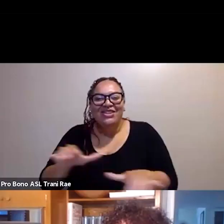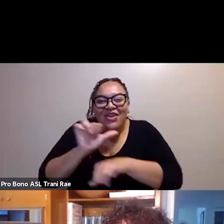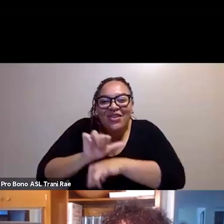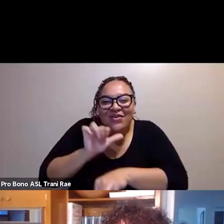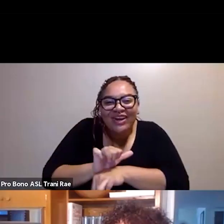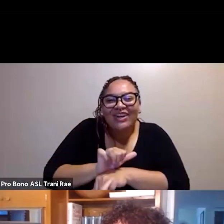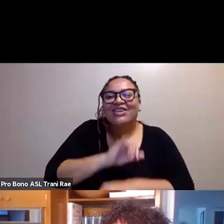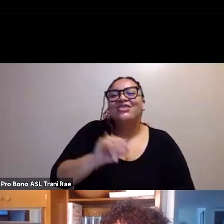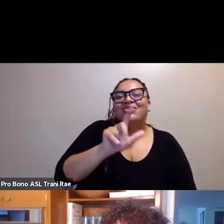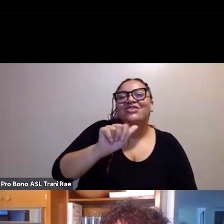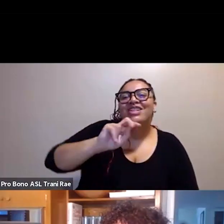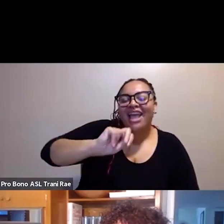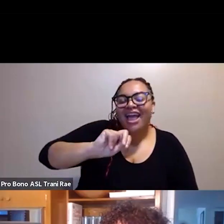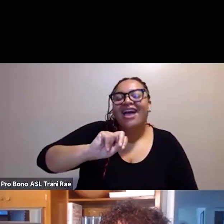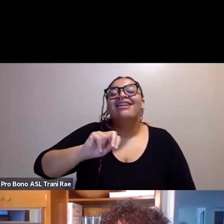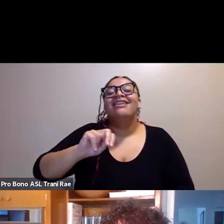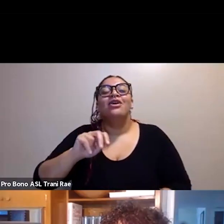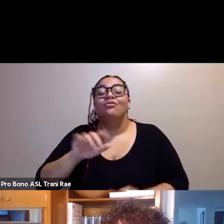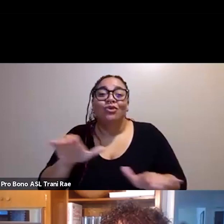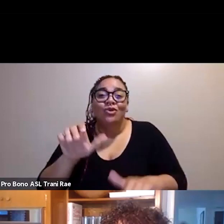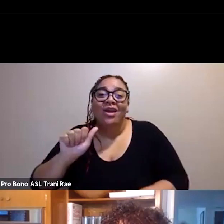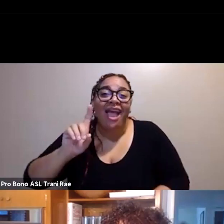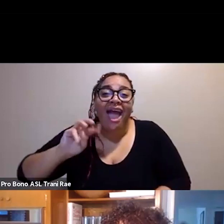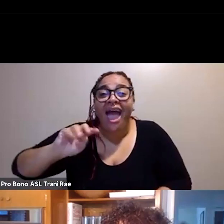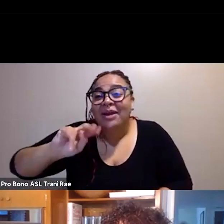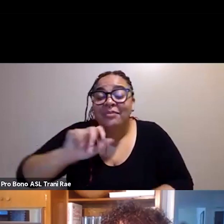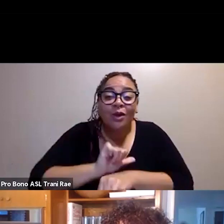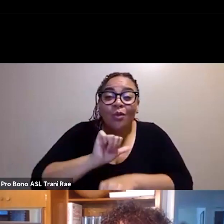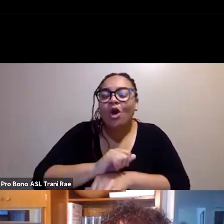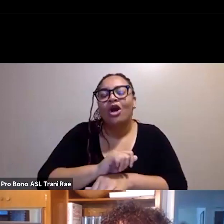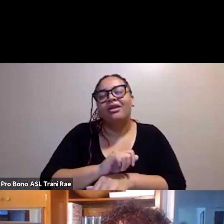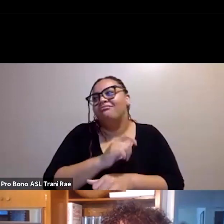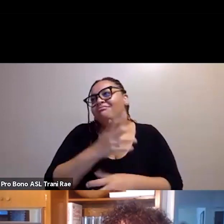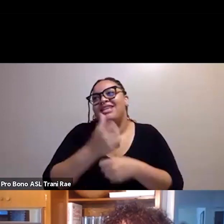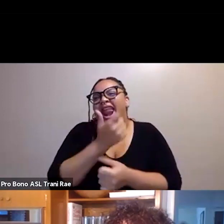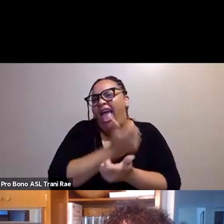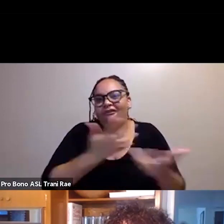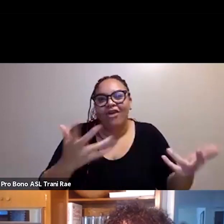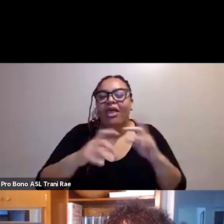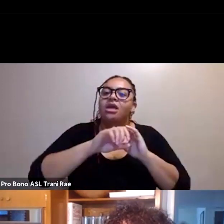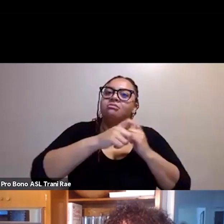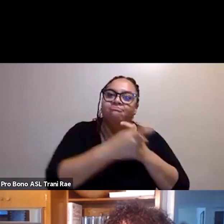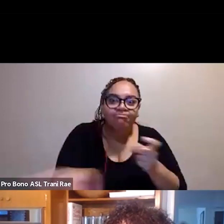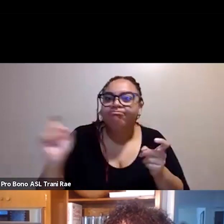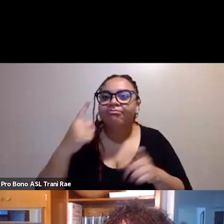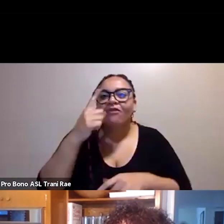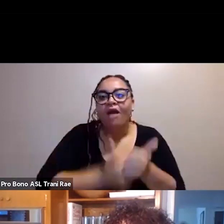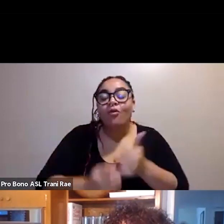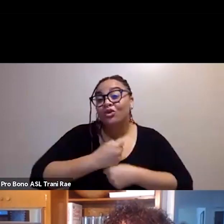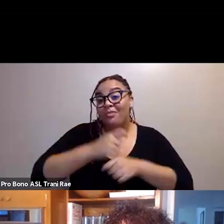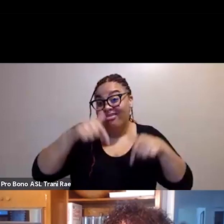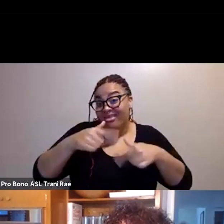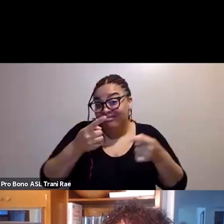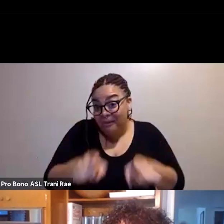doing our administrative work and getting all these registrations out and all the things that happen behind the scenes to make these webinars happen.